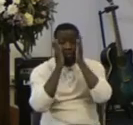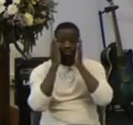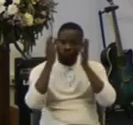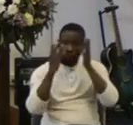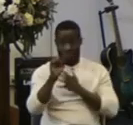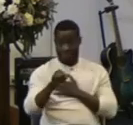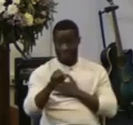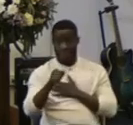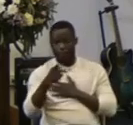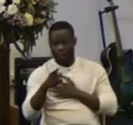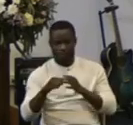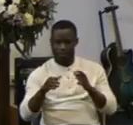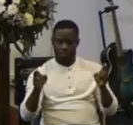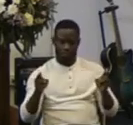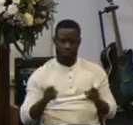movement.